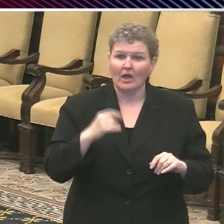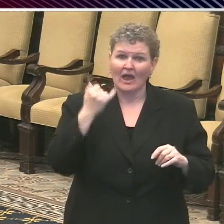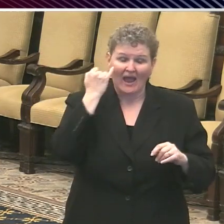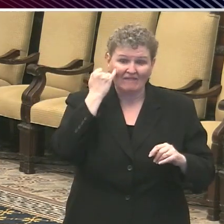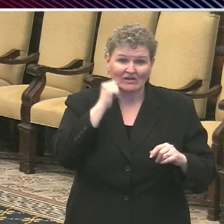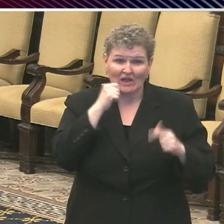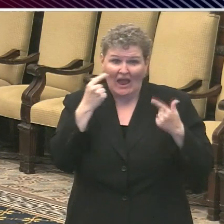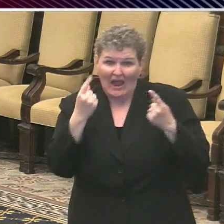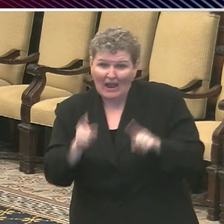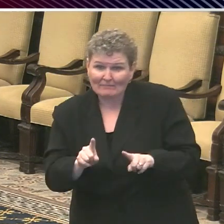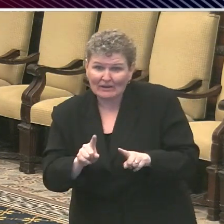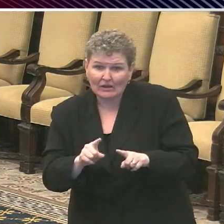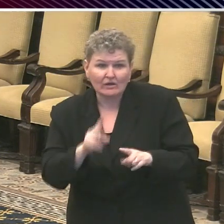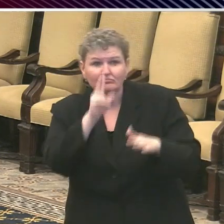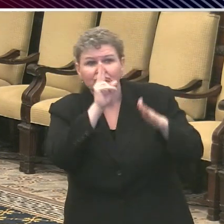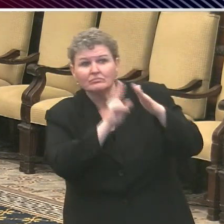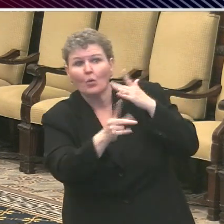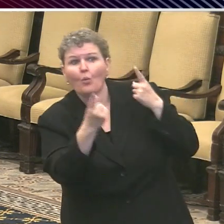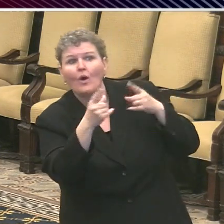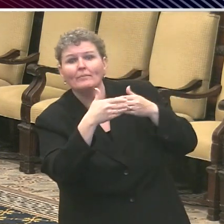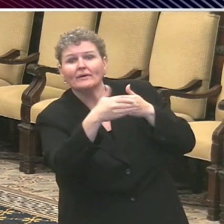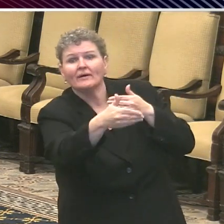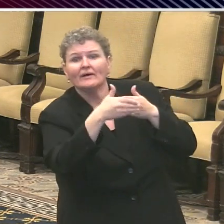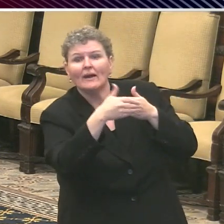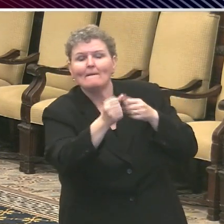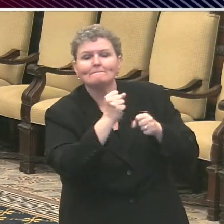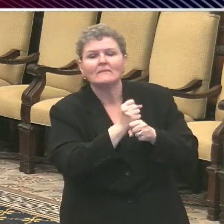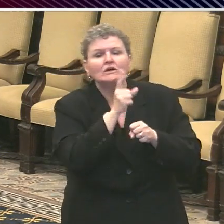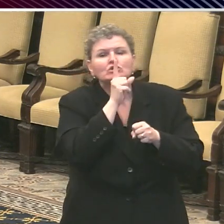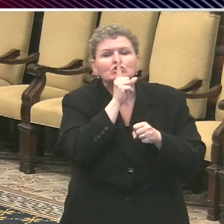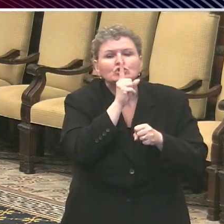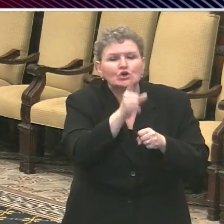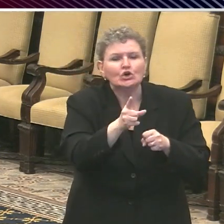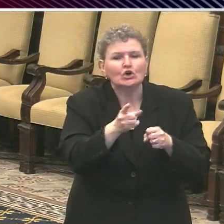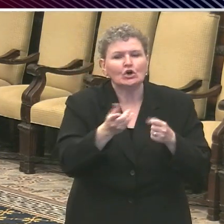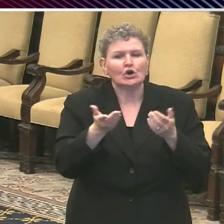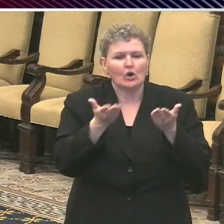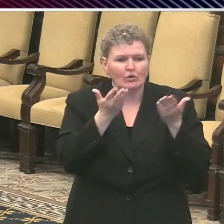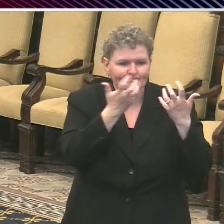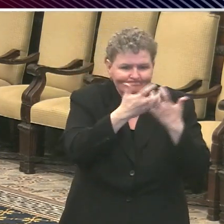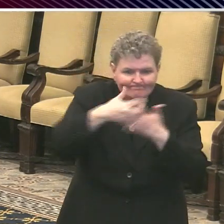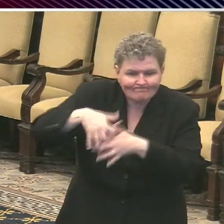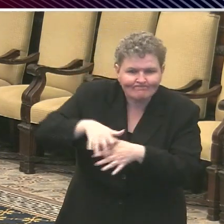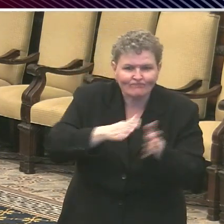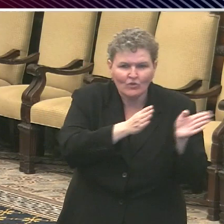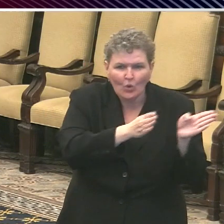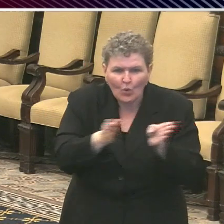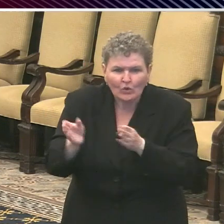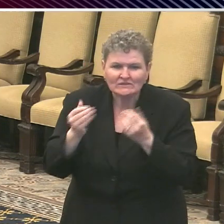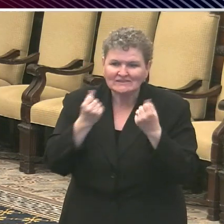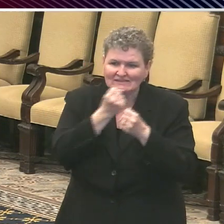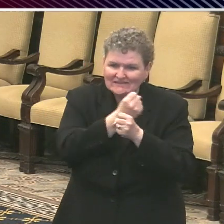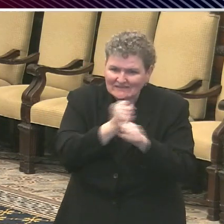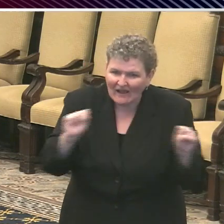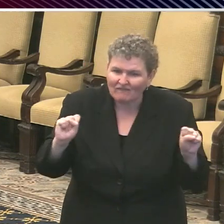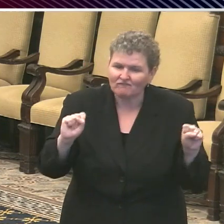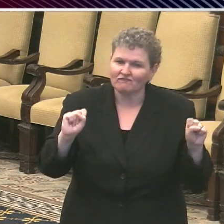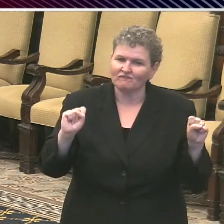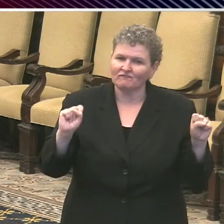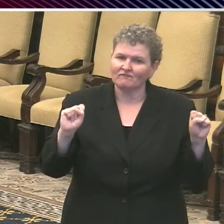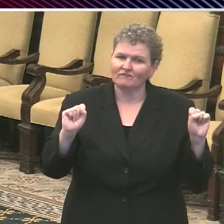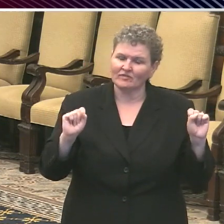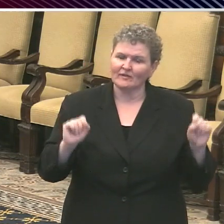will happen. We just want to make sure we have all our I's dotted and T's crossed so that everyone remains safe and we can do this whole thing in a productive